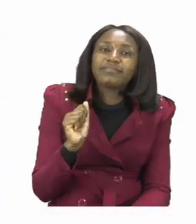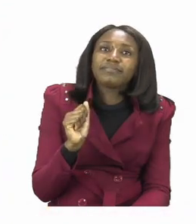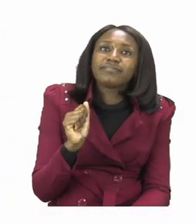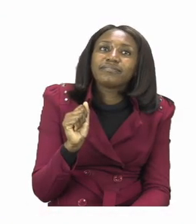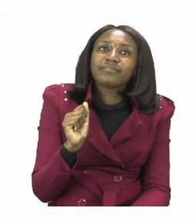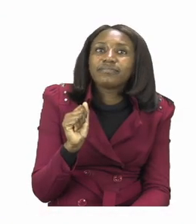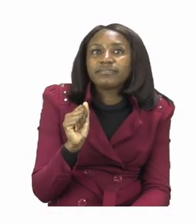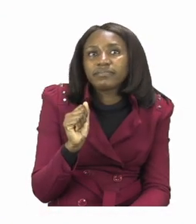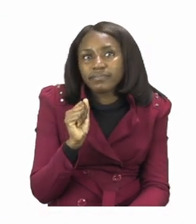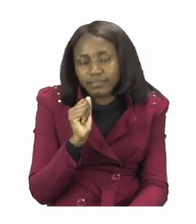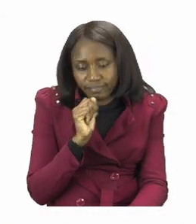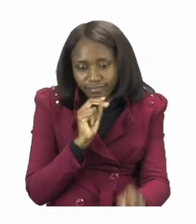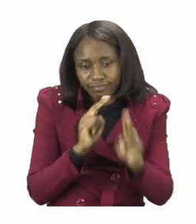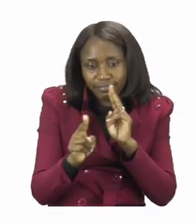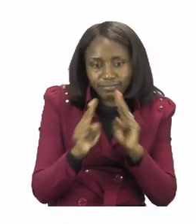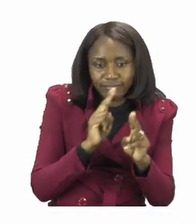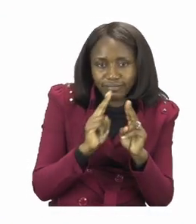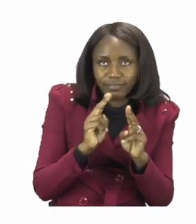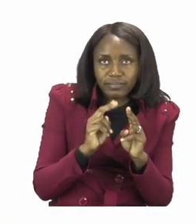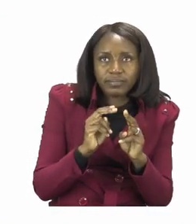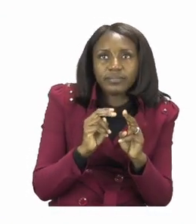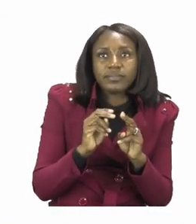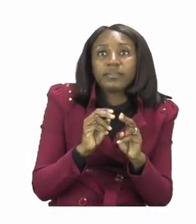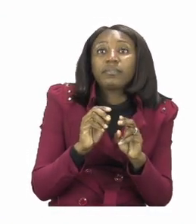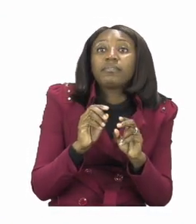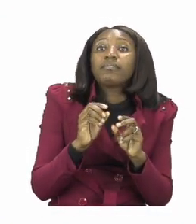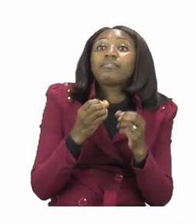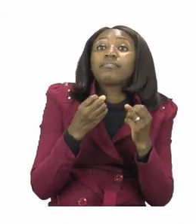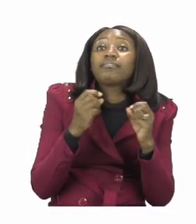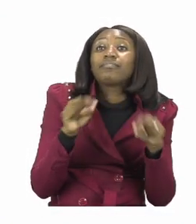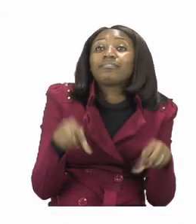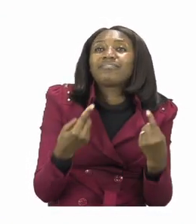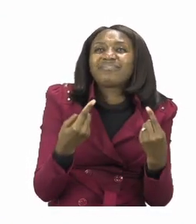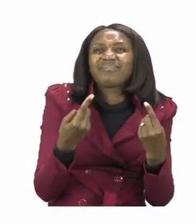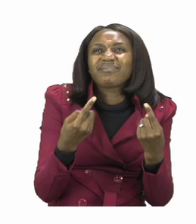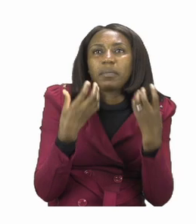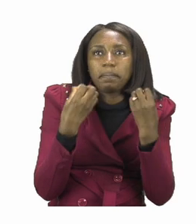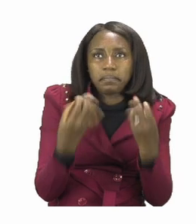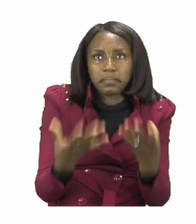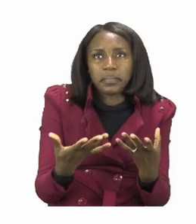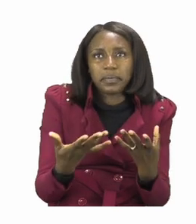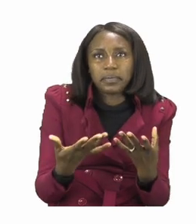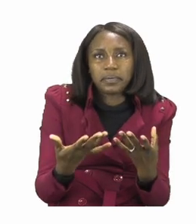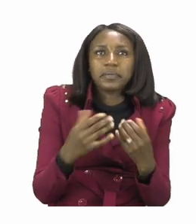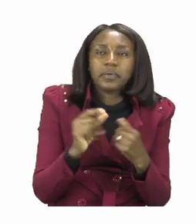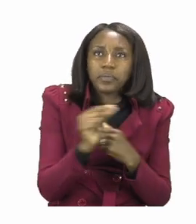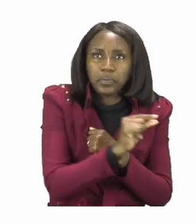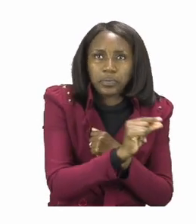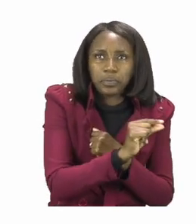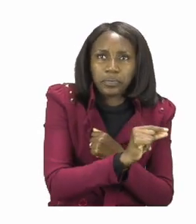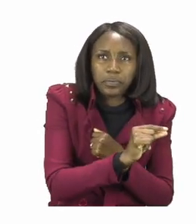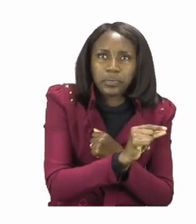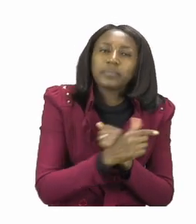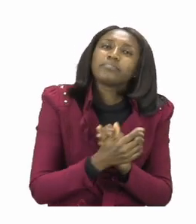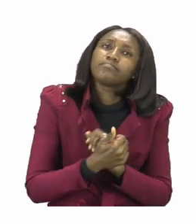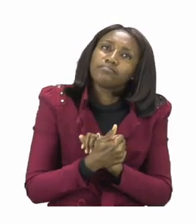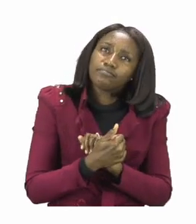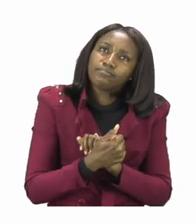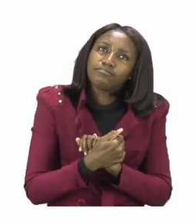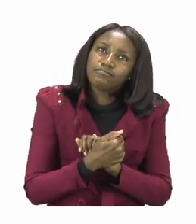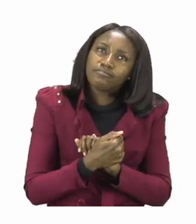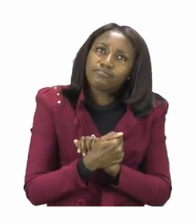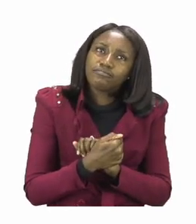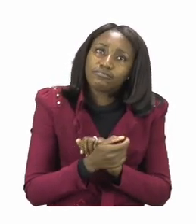we are going to be doing plurals. Now, it's going to be our job to write the plural form for each of